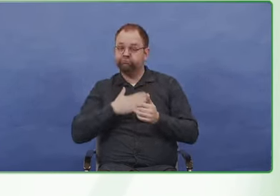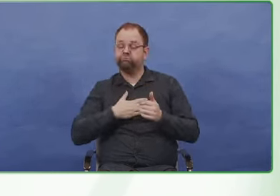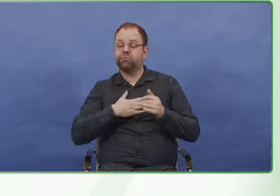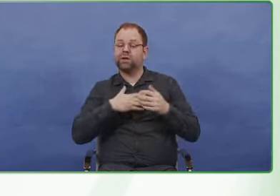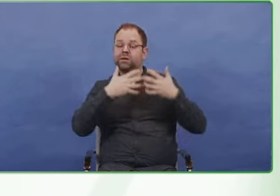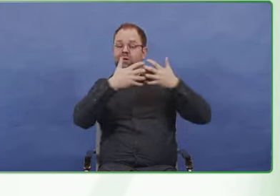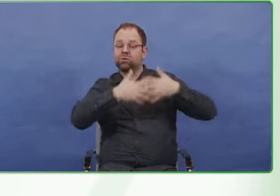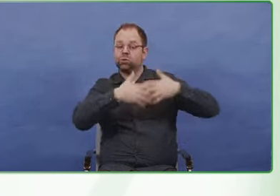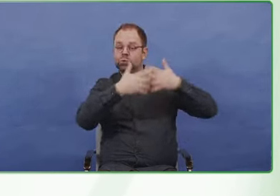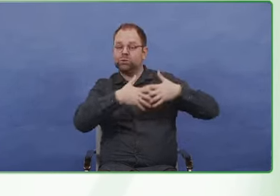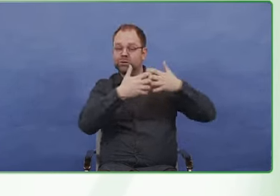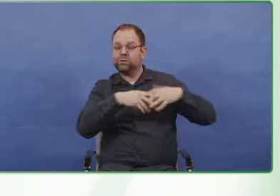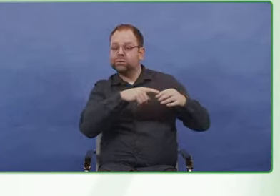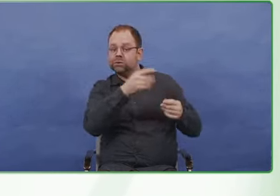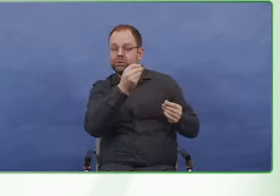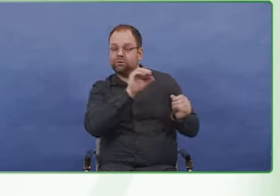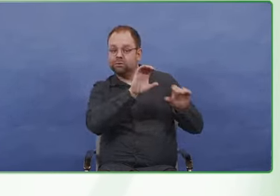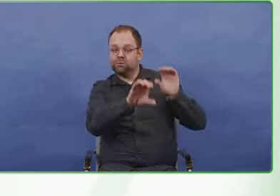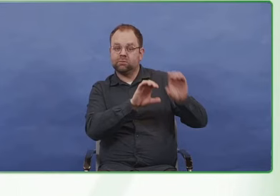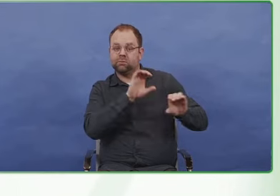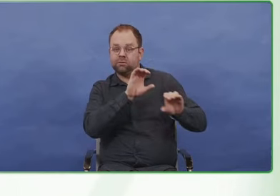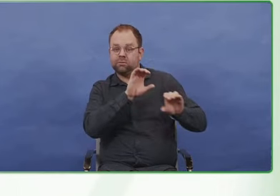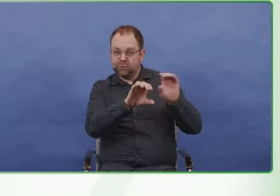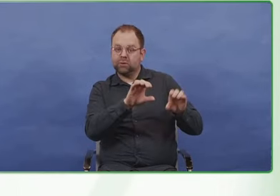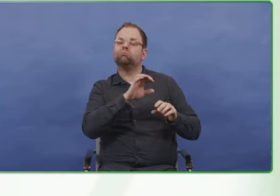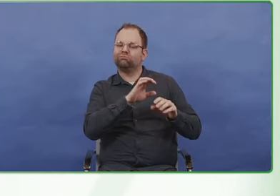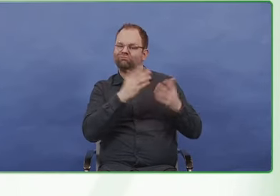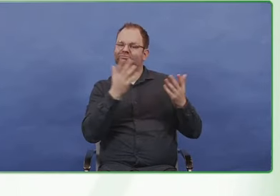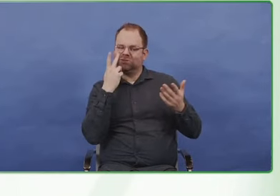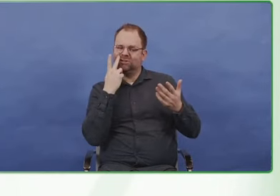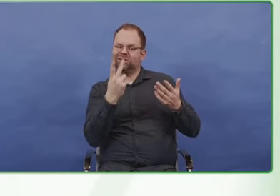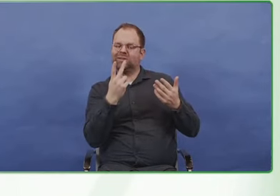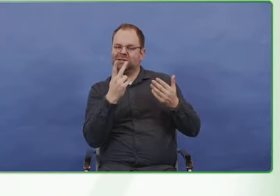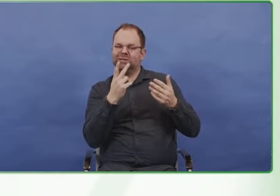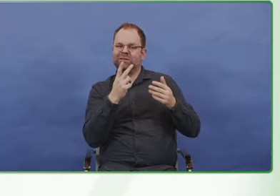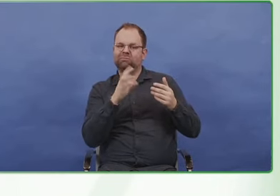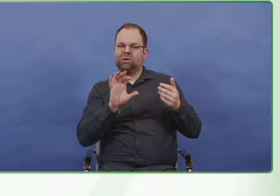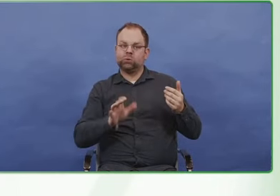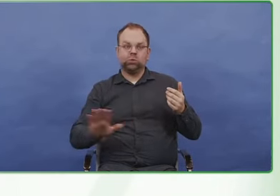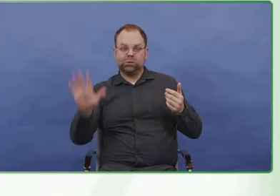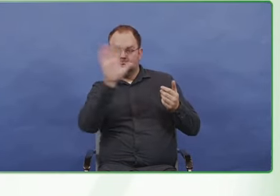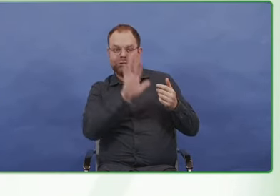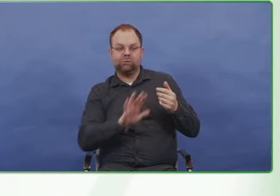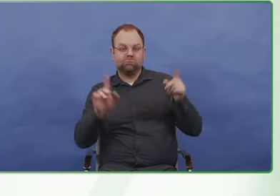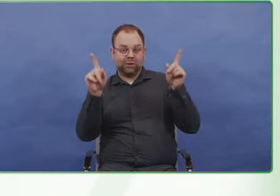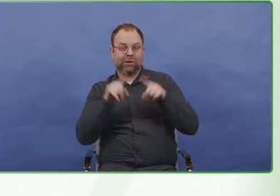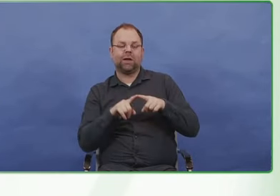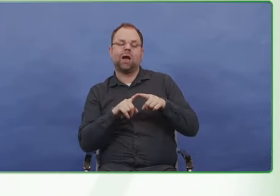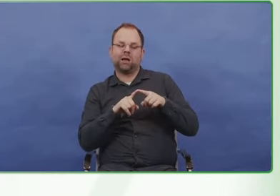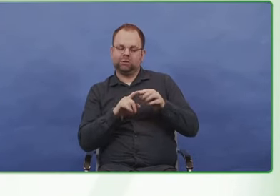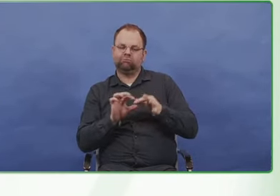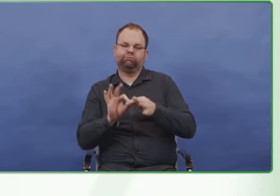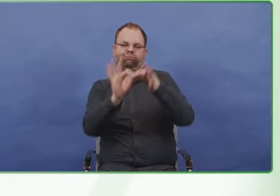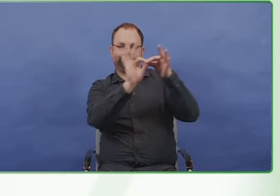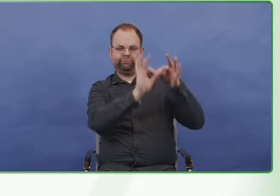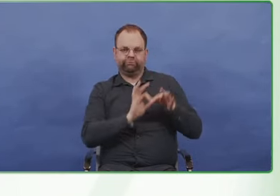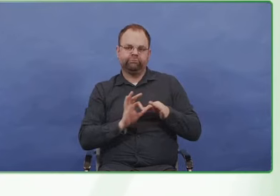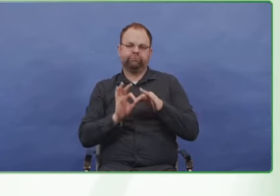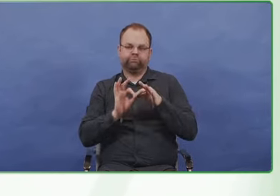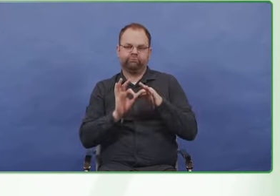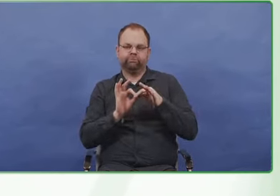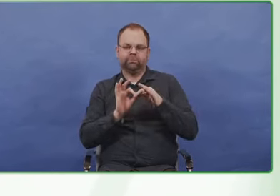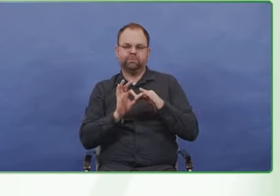Okay, the approach of the entire national strategic framework is to people-centered,